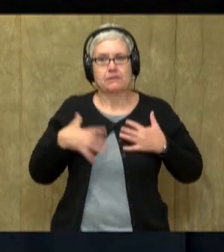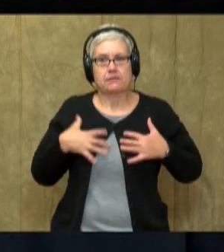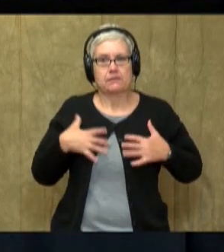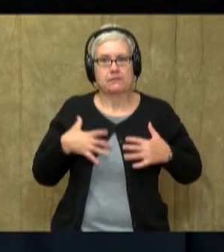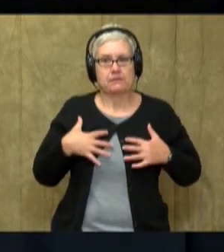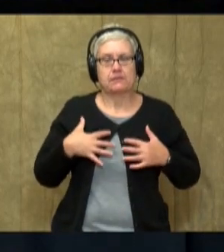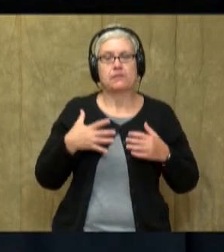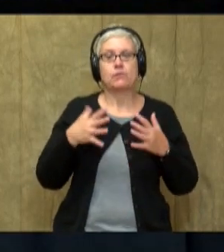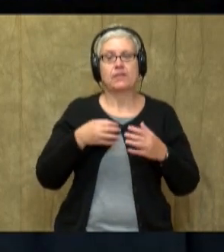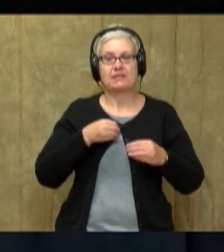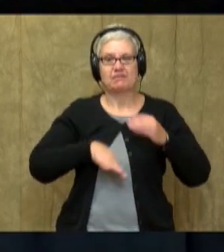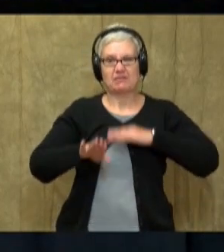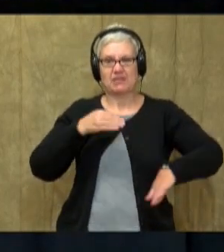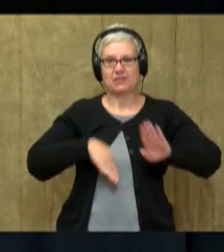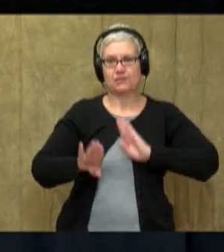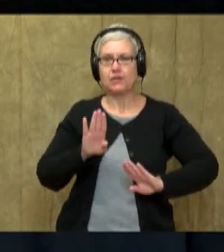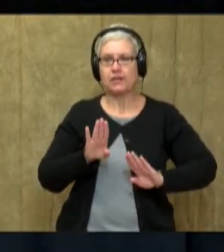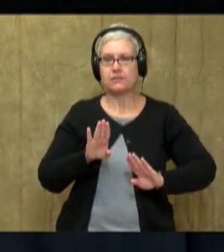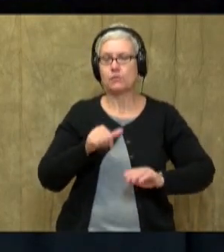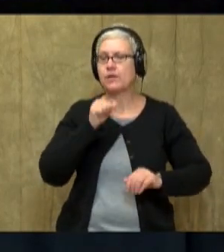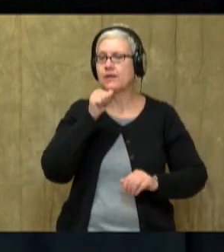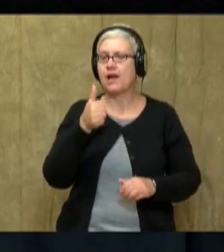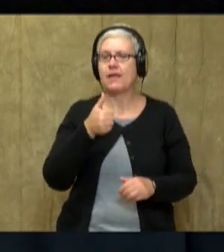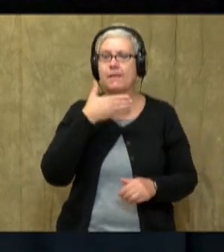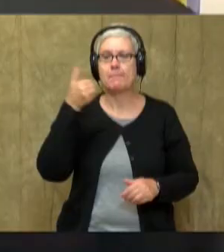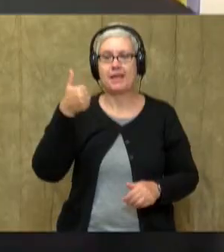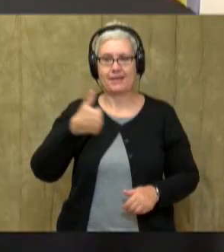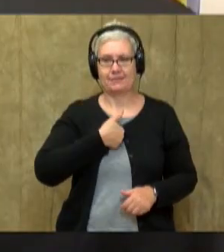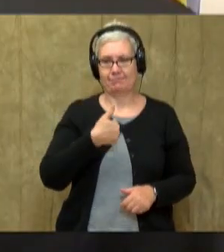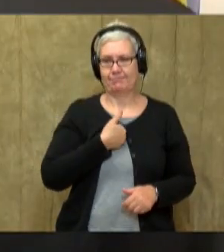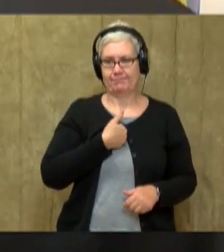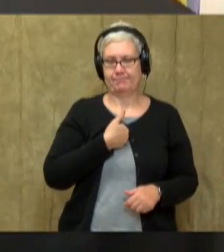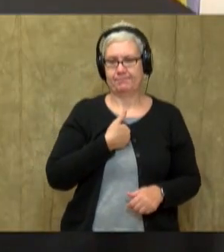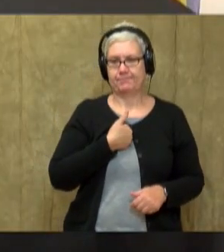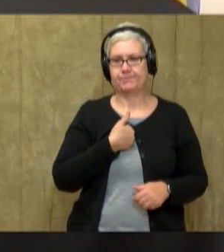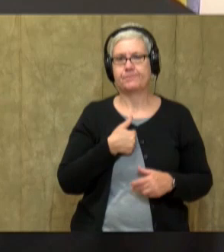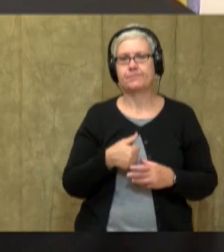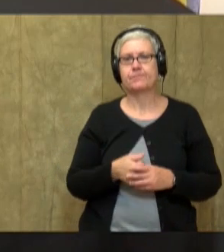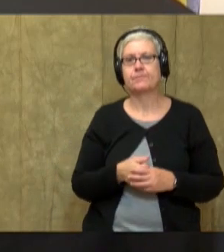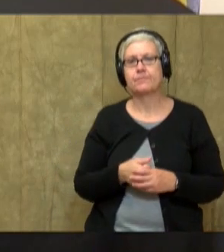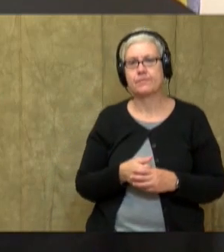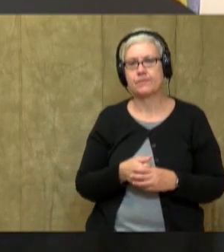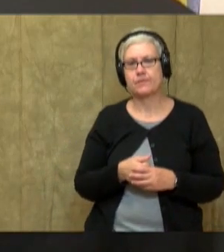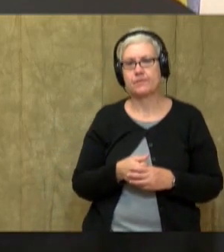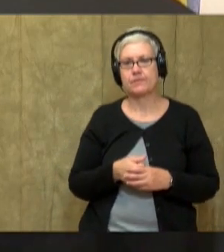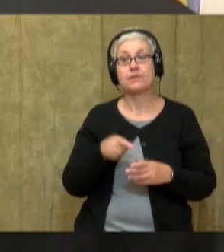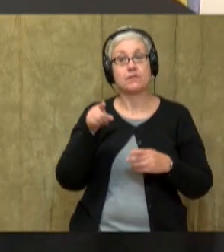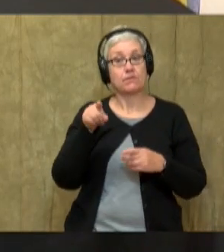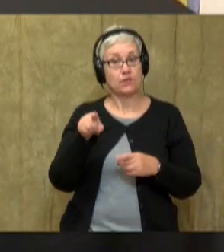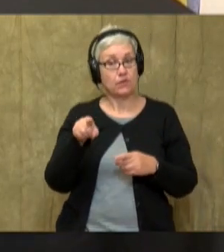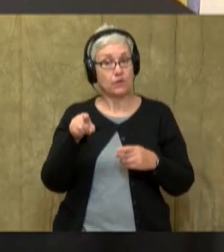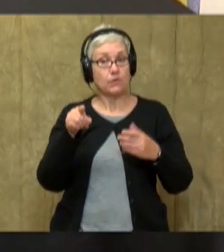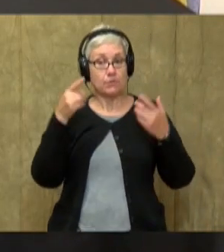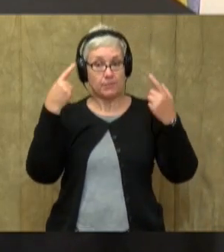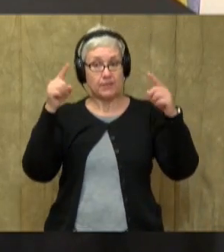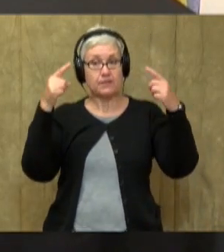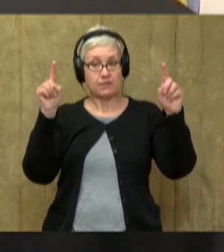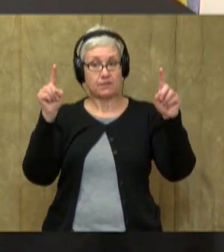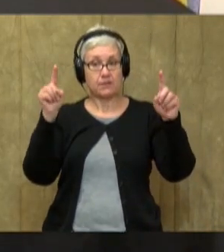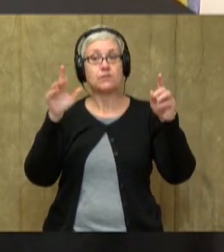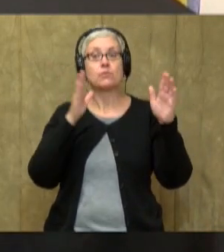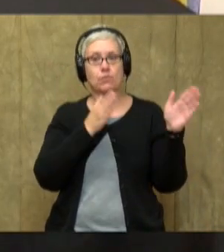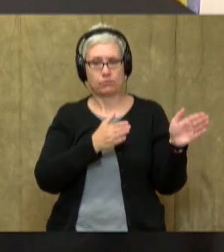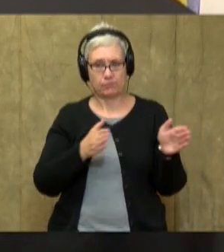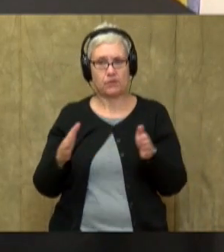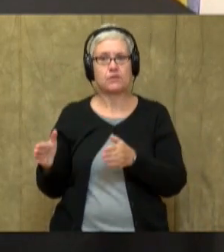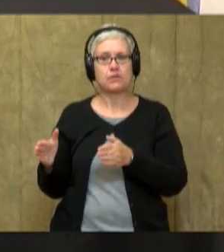get a little frustrated. We're not our best self. We get a little frustrated. So in order for you to be successful at school, you want to be